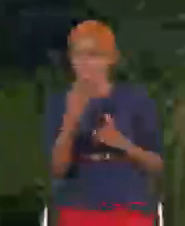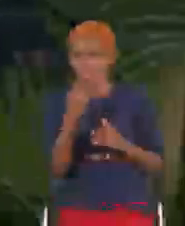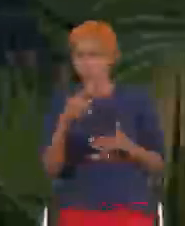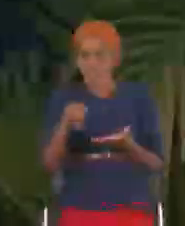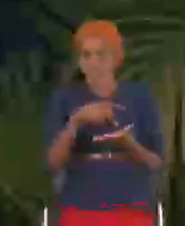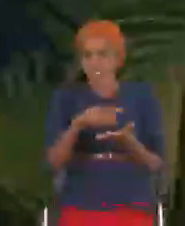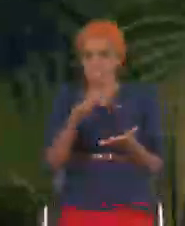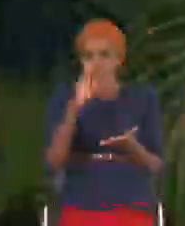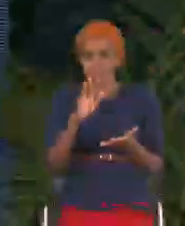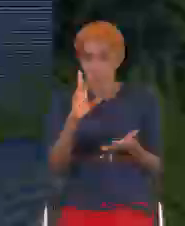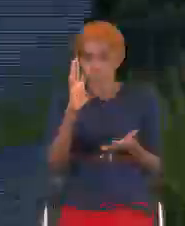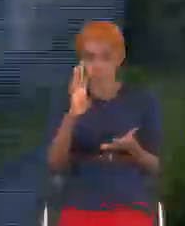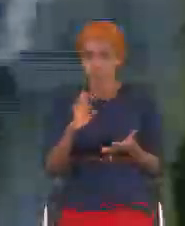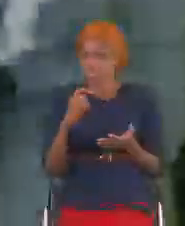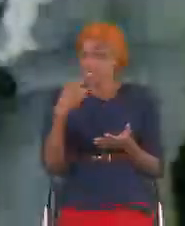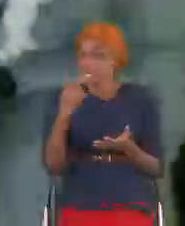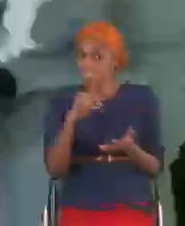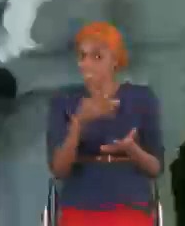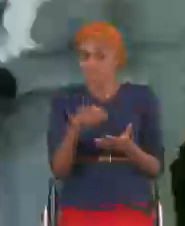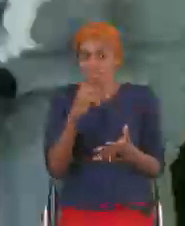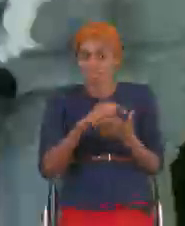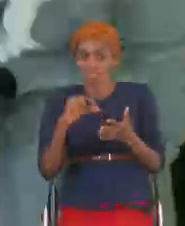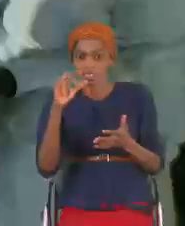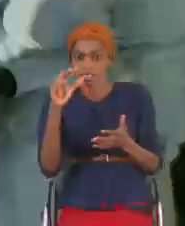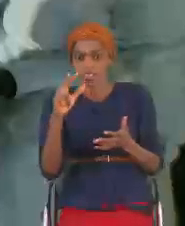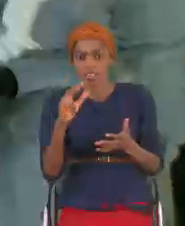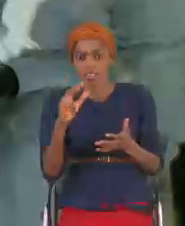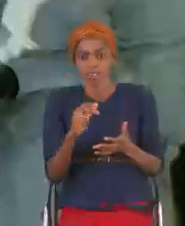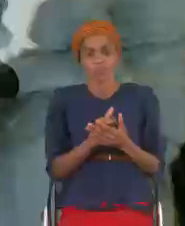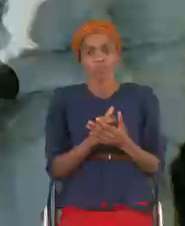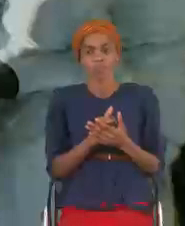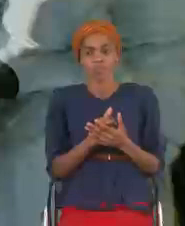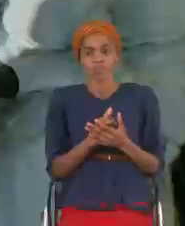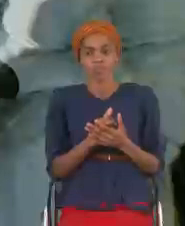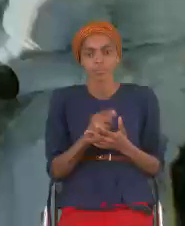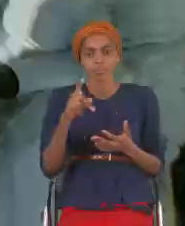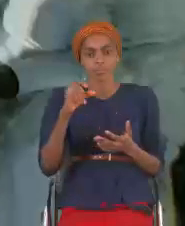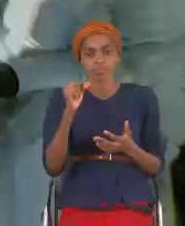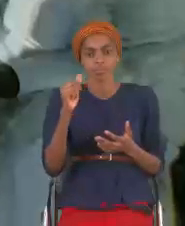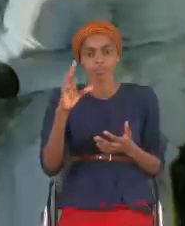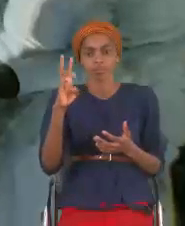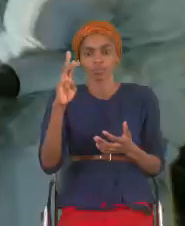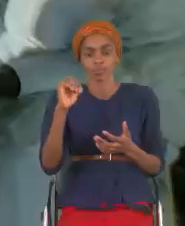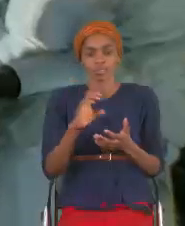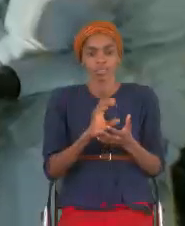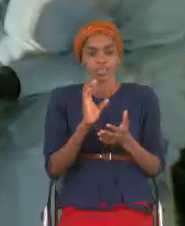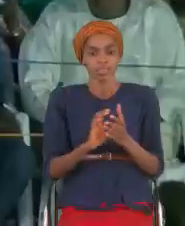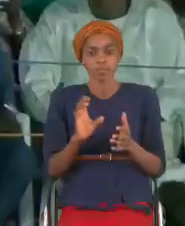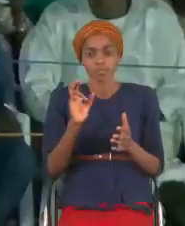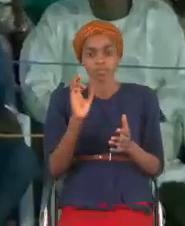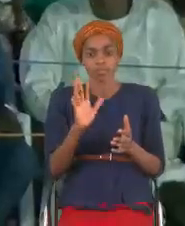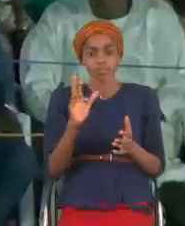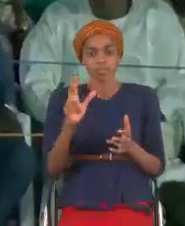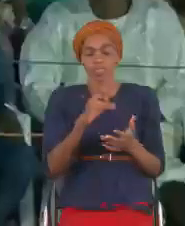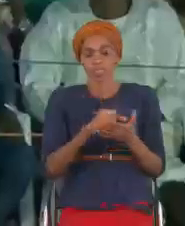Psalm 54, it says from verse 3, it says, for strangers are risen up against me.